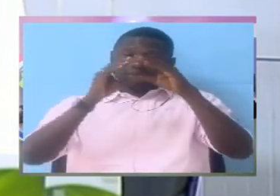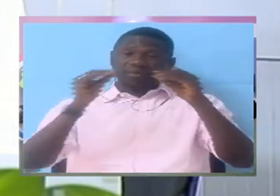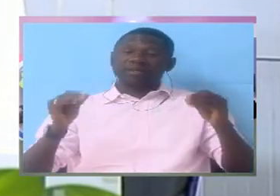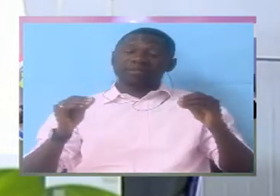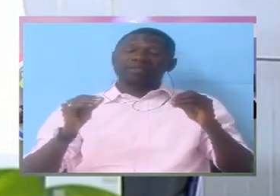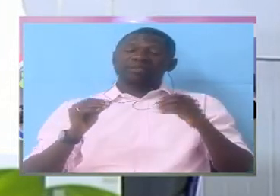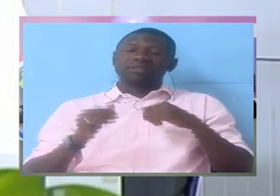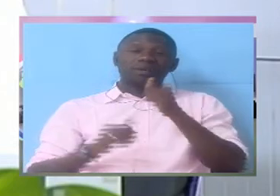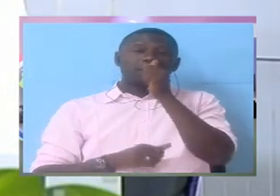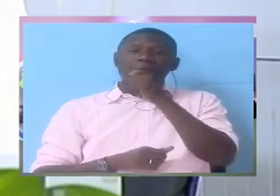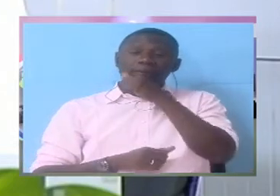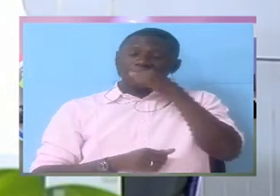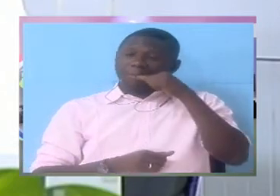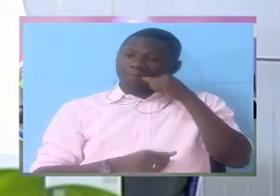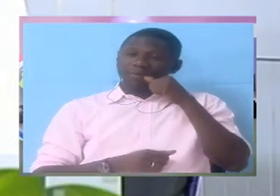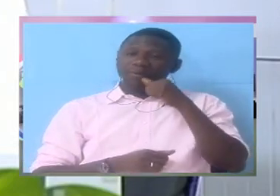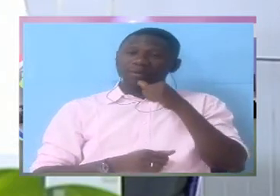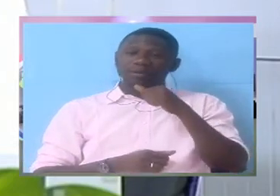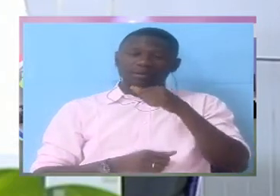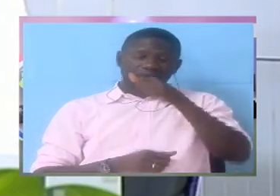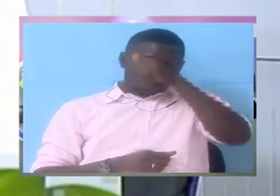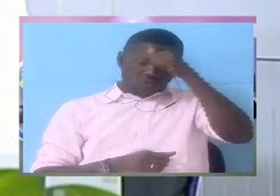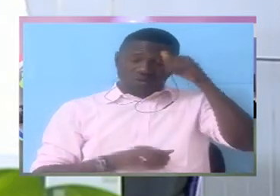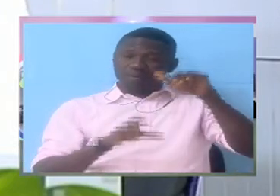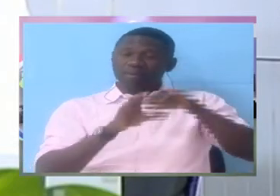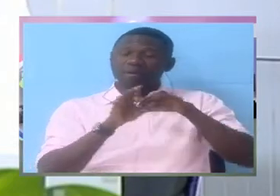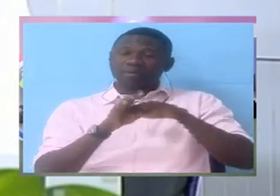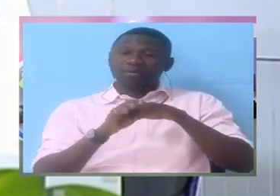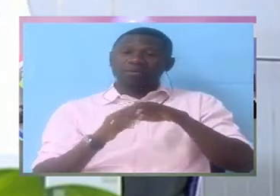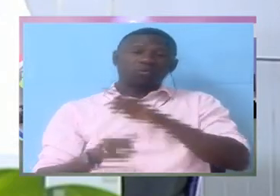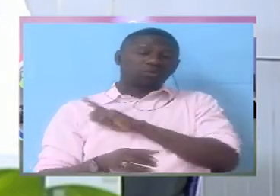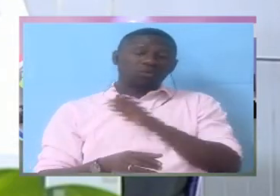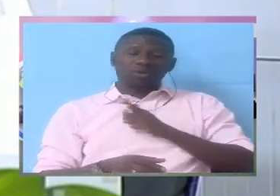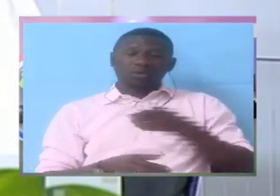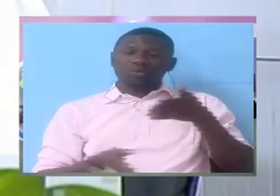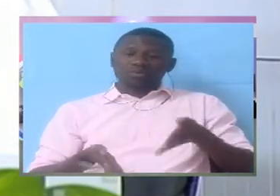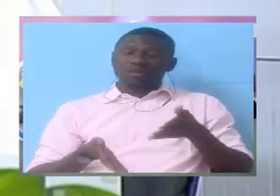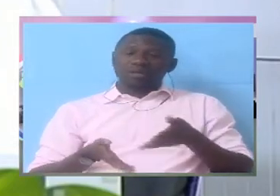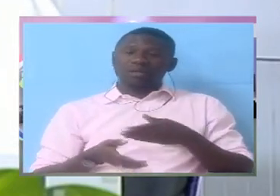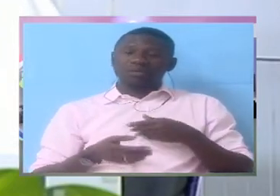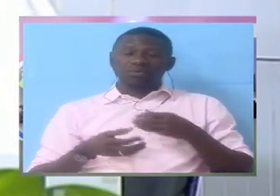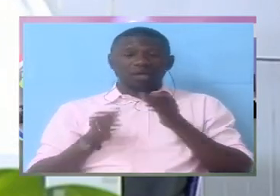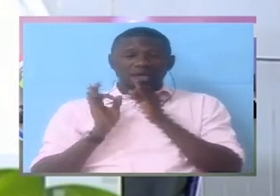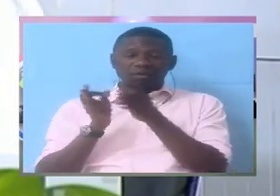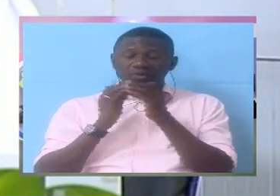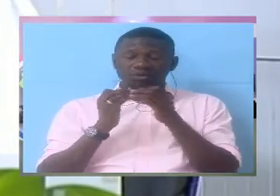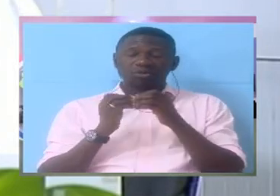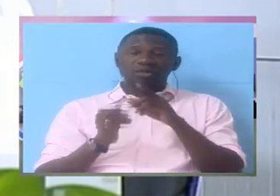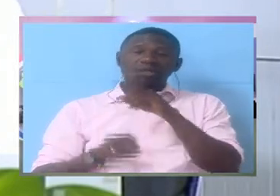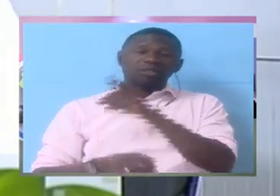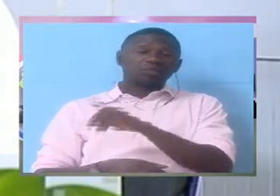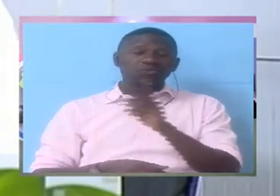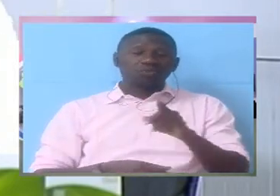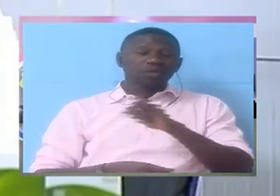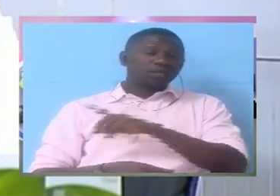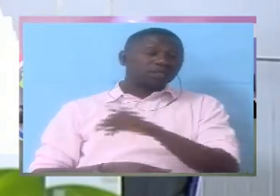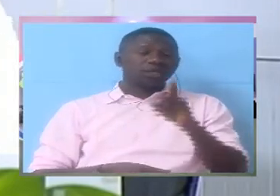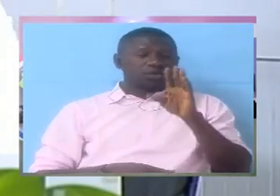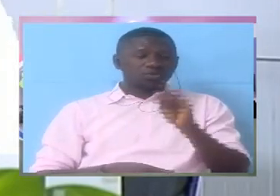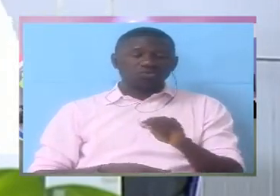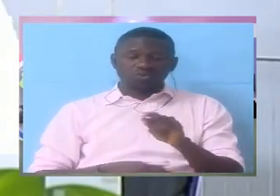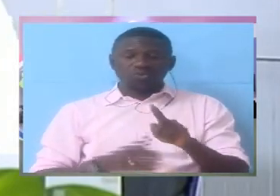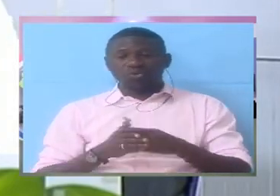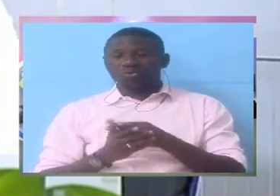secret agent. We cannot be here to tell you this is what they do, this is what they don't